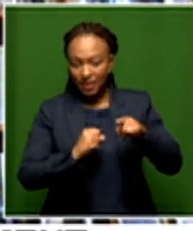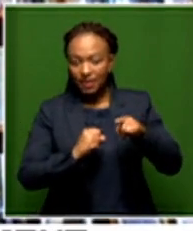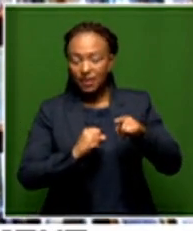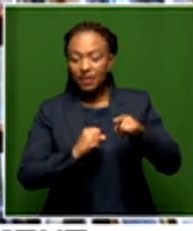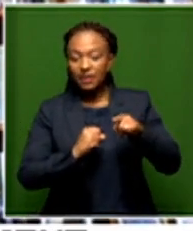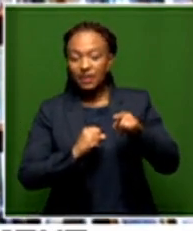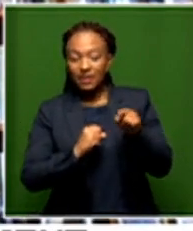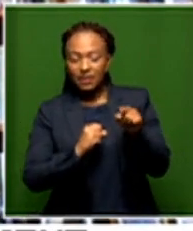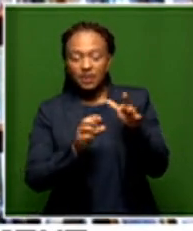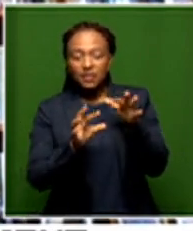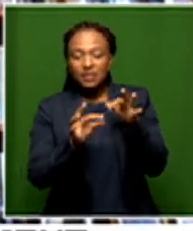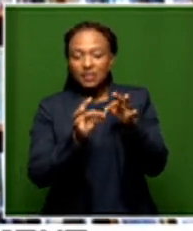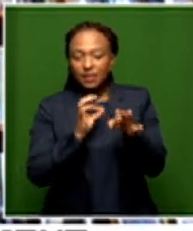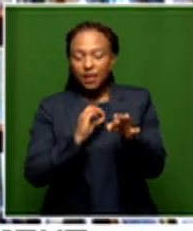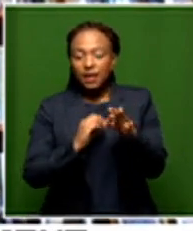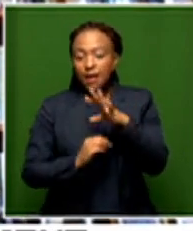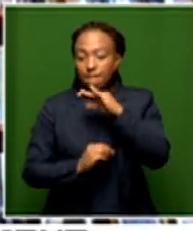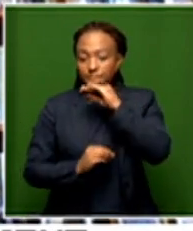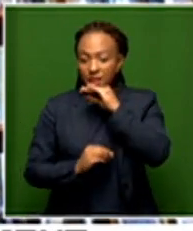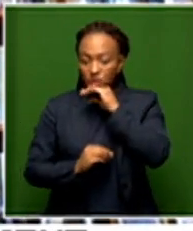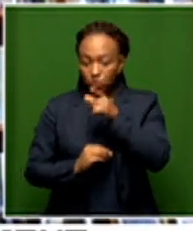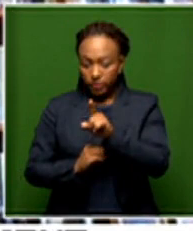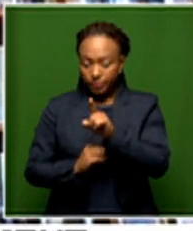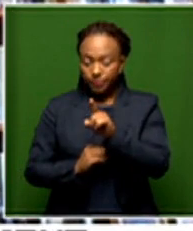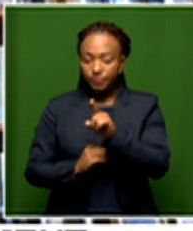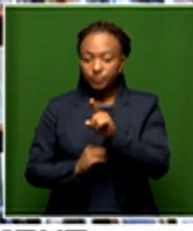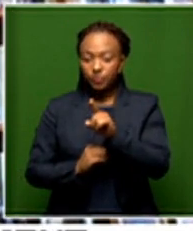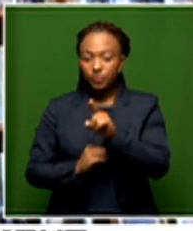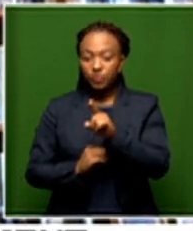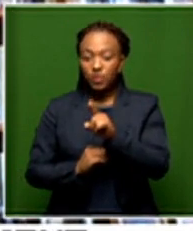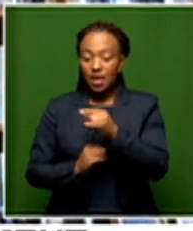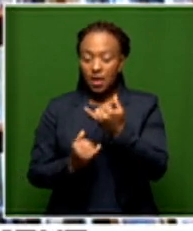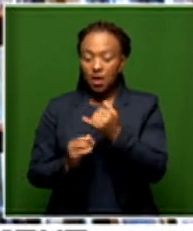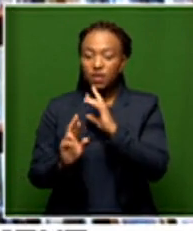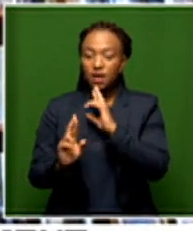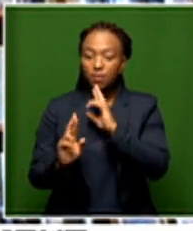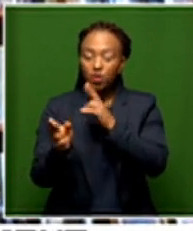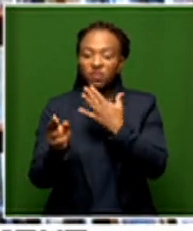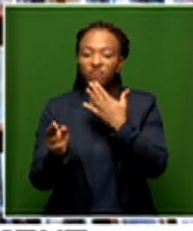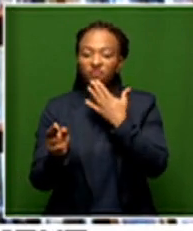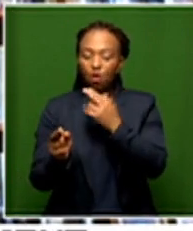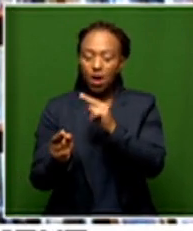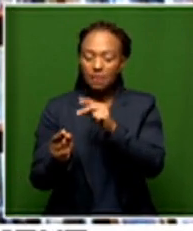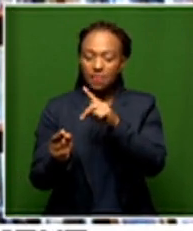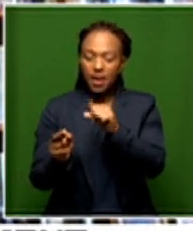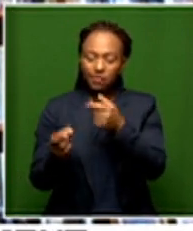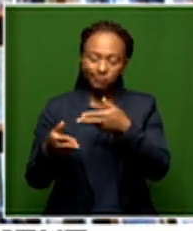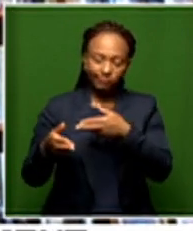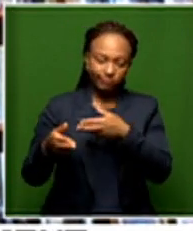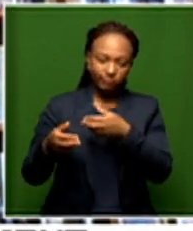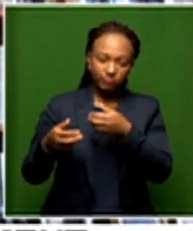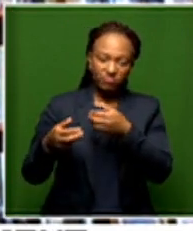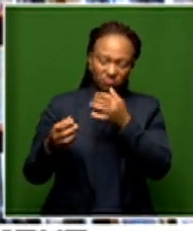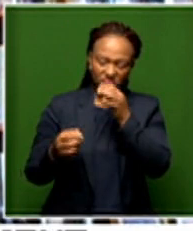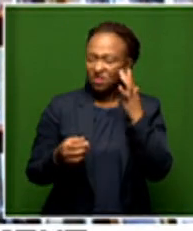resolution, is simply ignored in the reporting of the National Prosecuting Authority, both